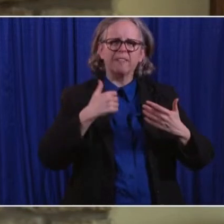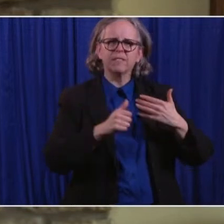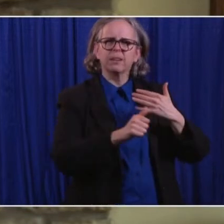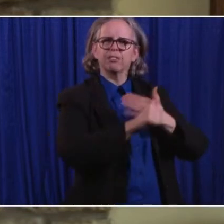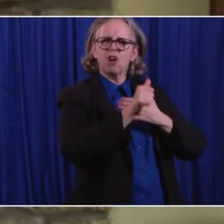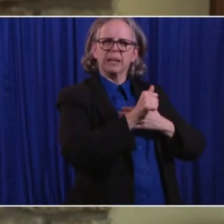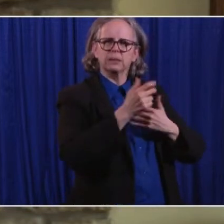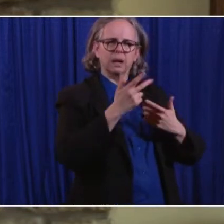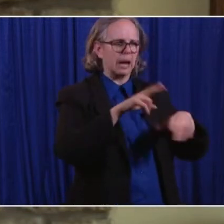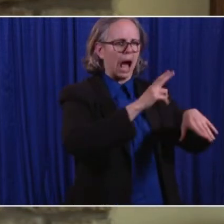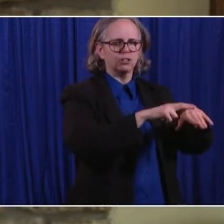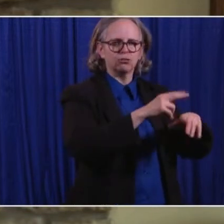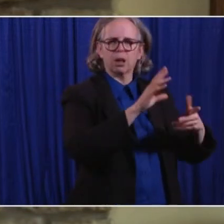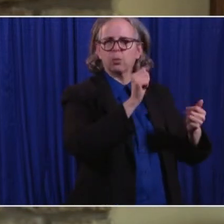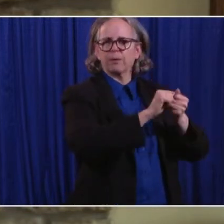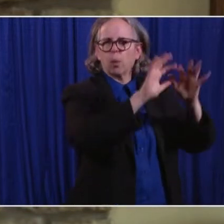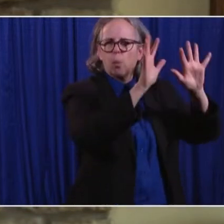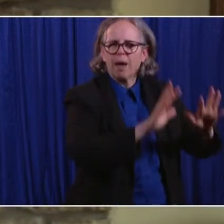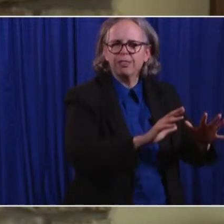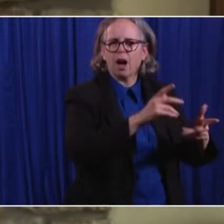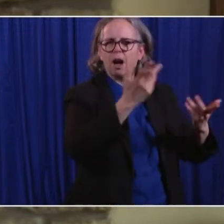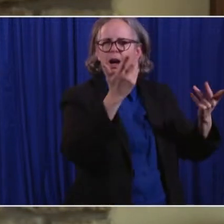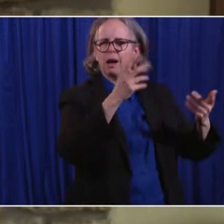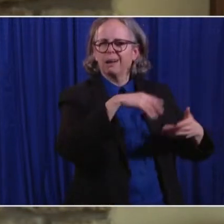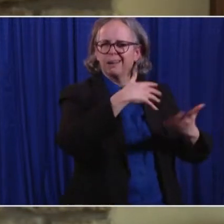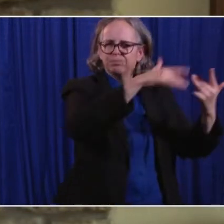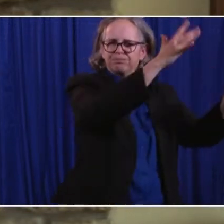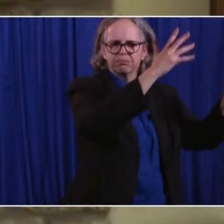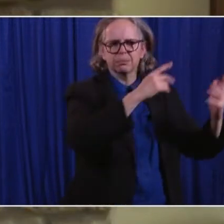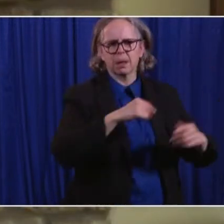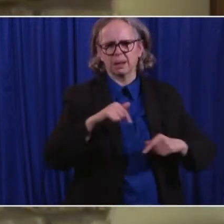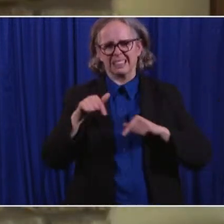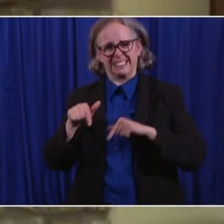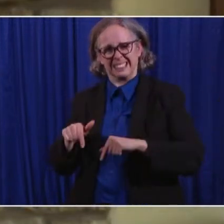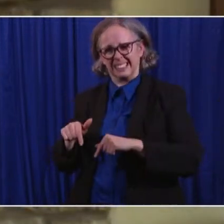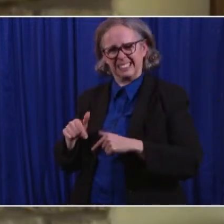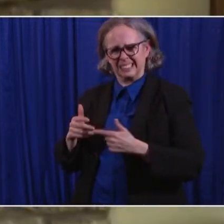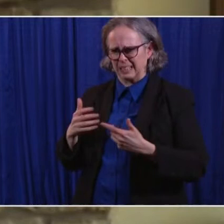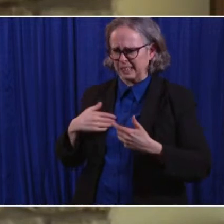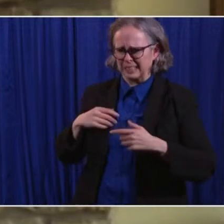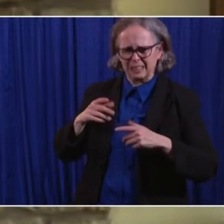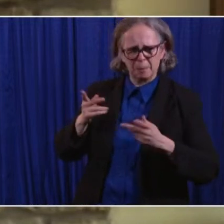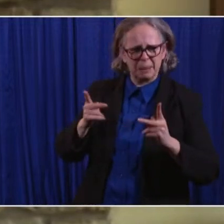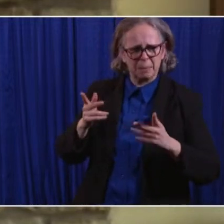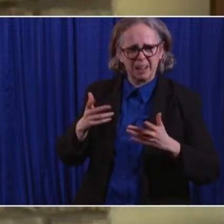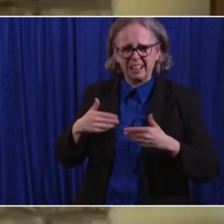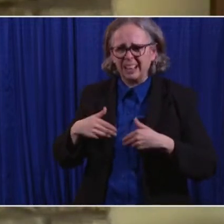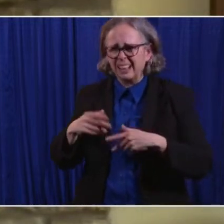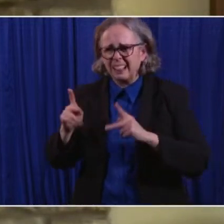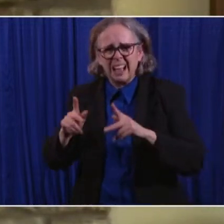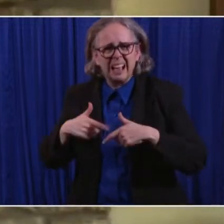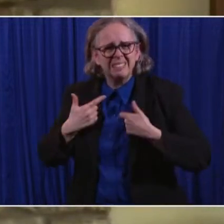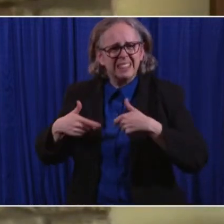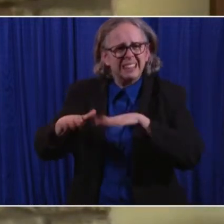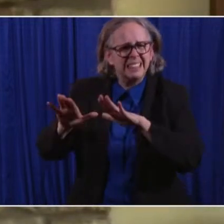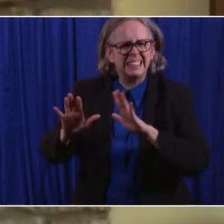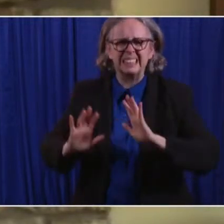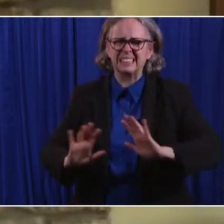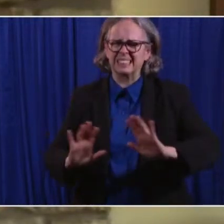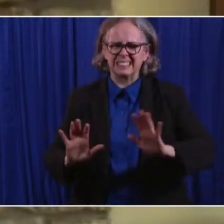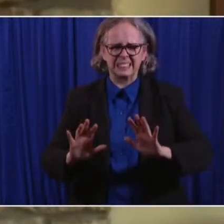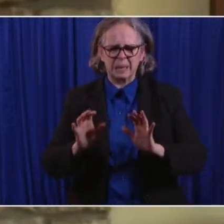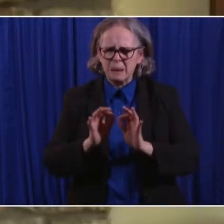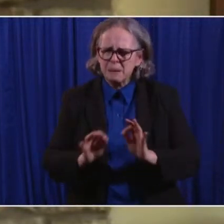up the ability to protect people. It's kind of an essential function of government to